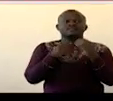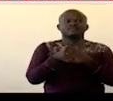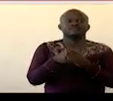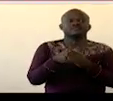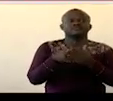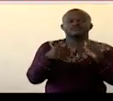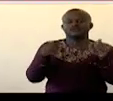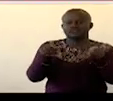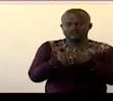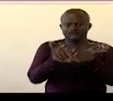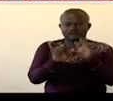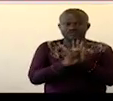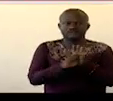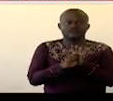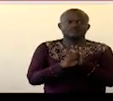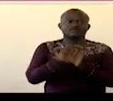like